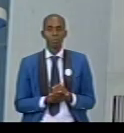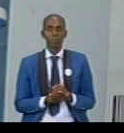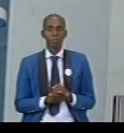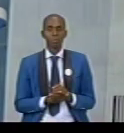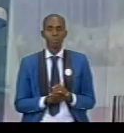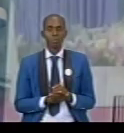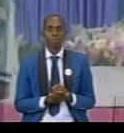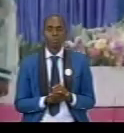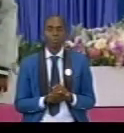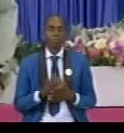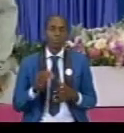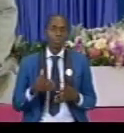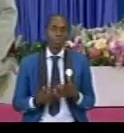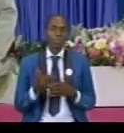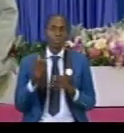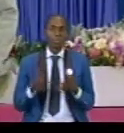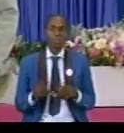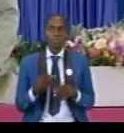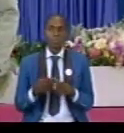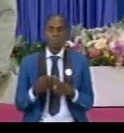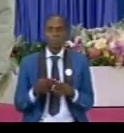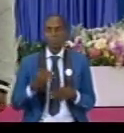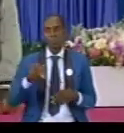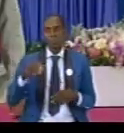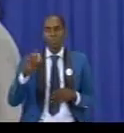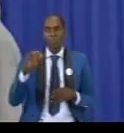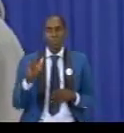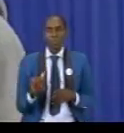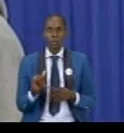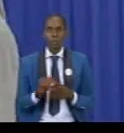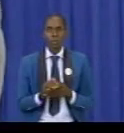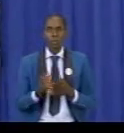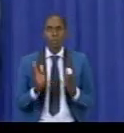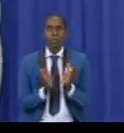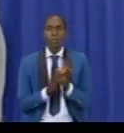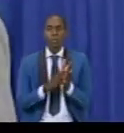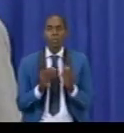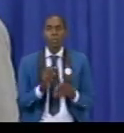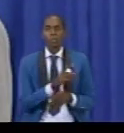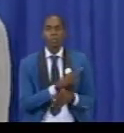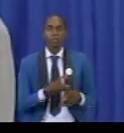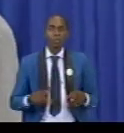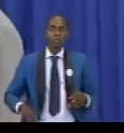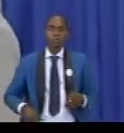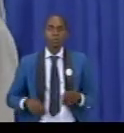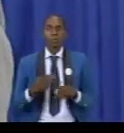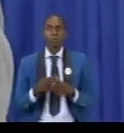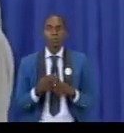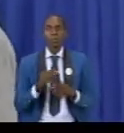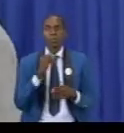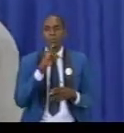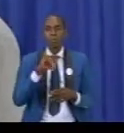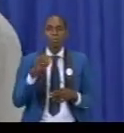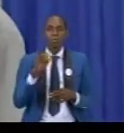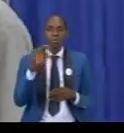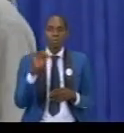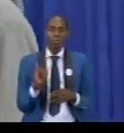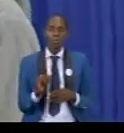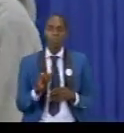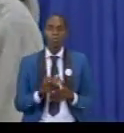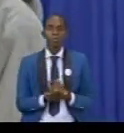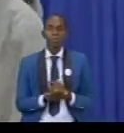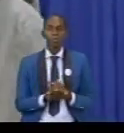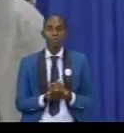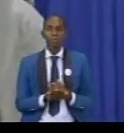Joy Ese is giving her testimony now. Praise the Lord. My name is Joy Eze from Kolin Region,